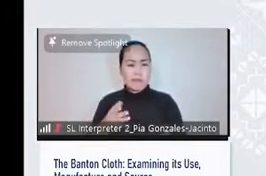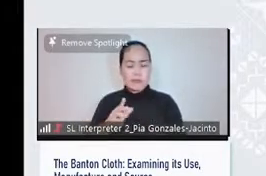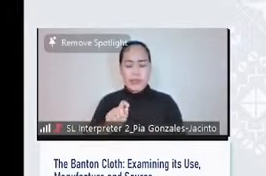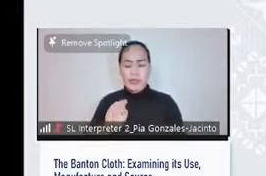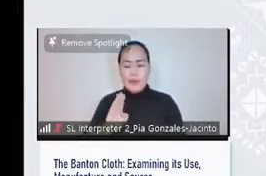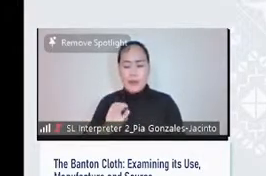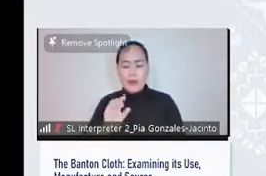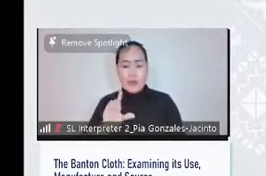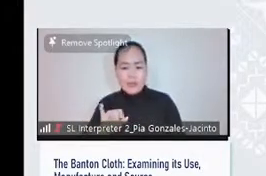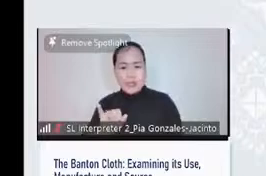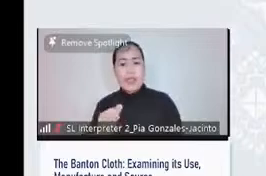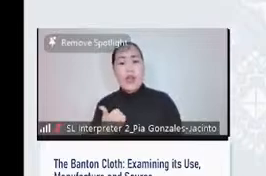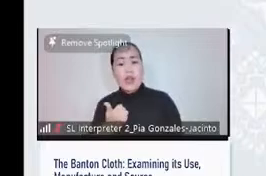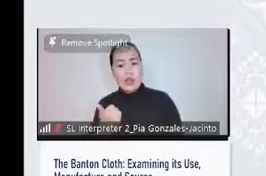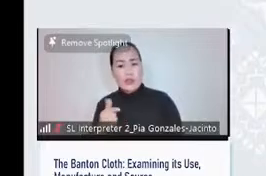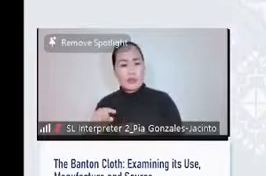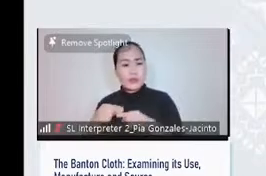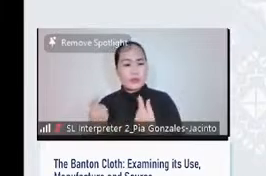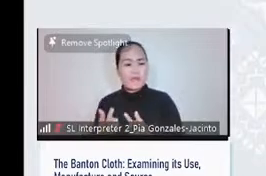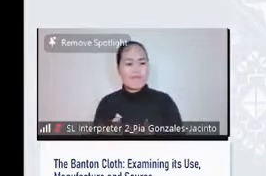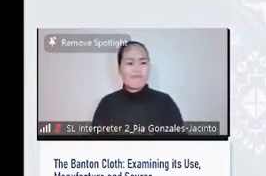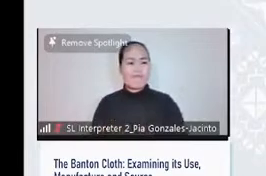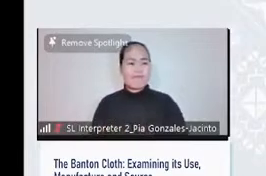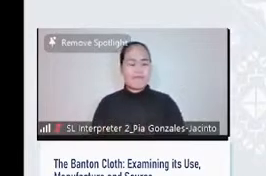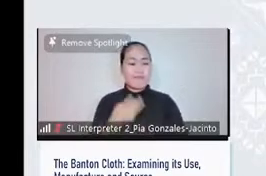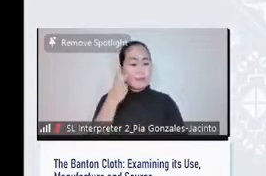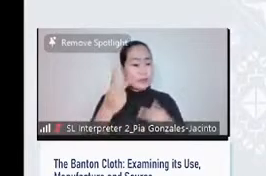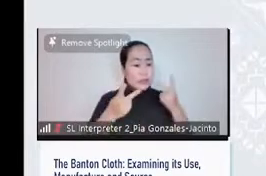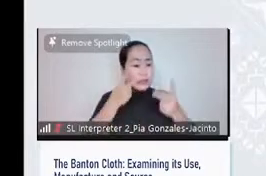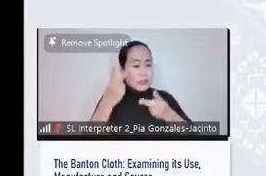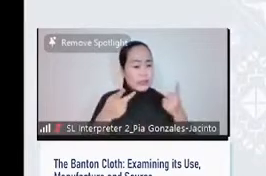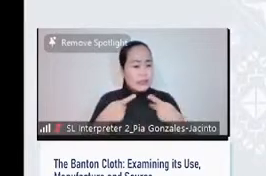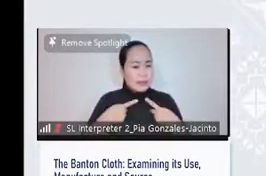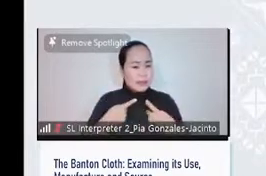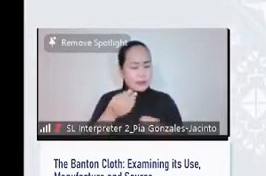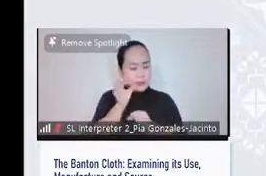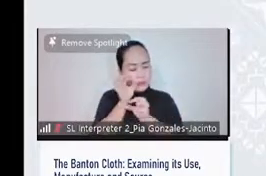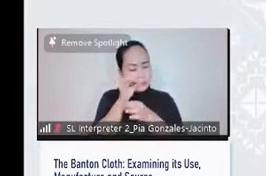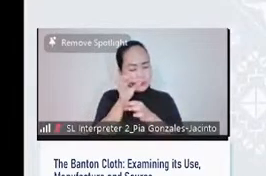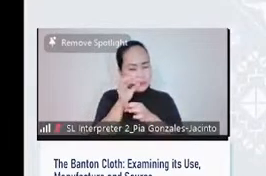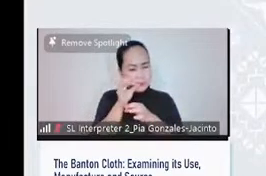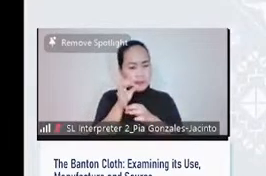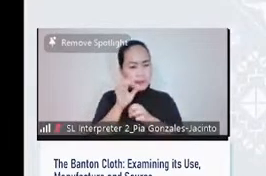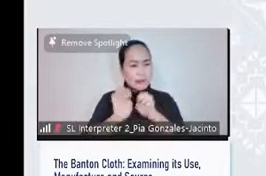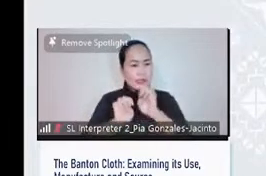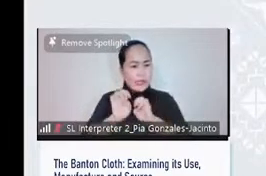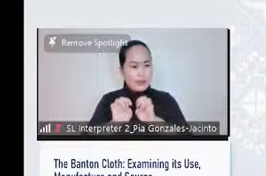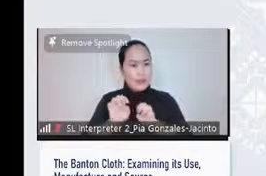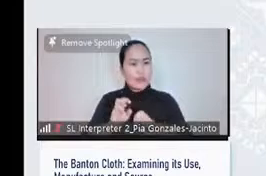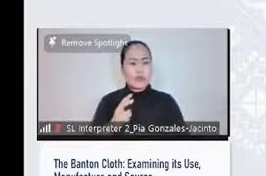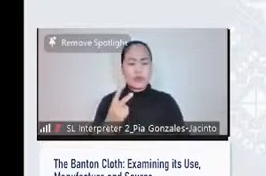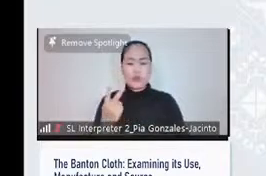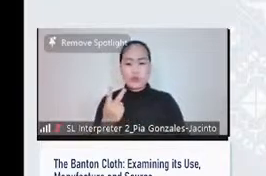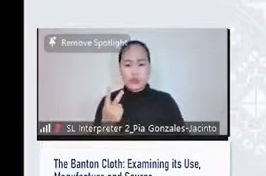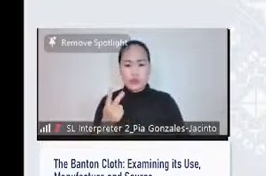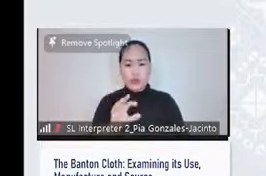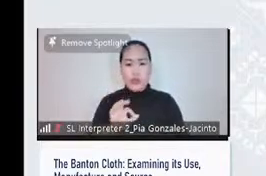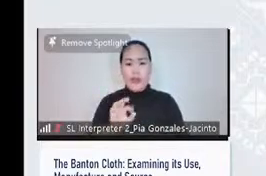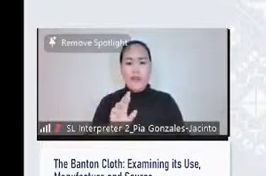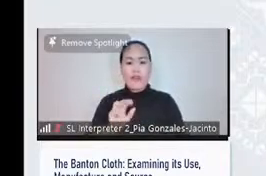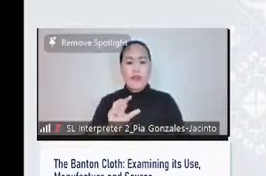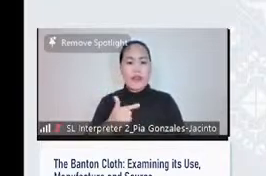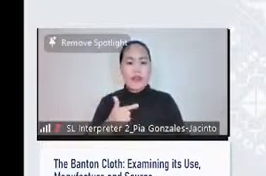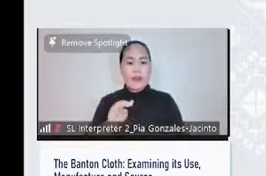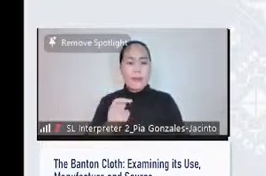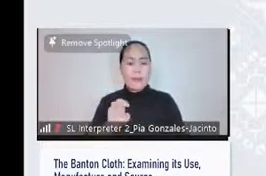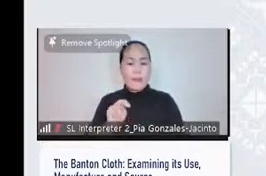From the visual microscopic examinations of fragments A and B, the two fragments are most probably made of abaca,